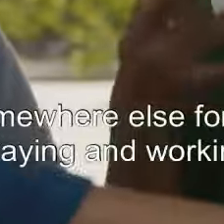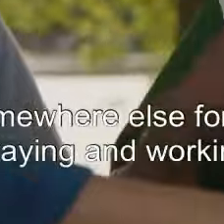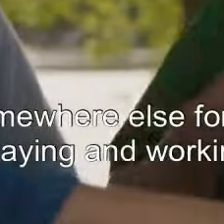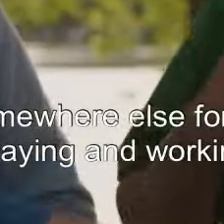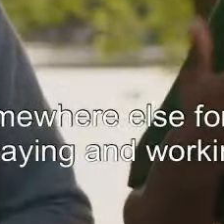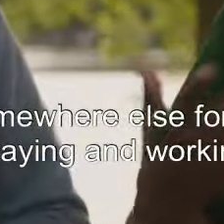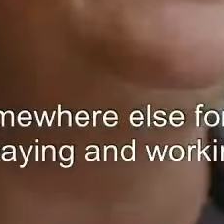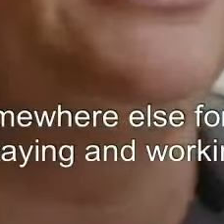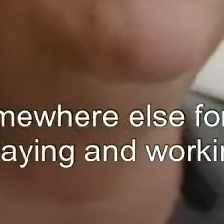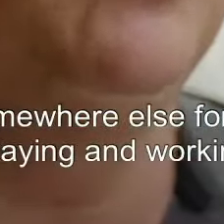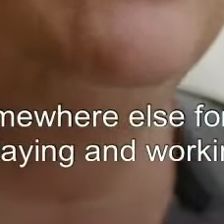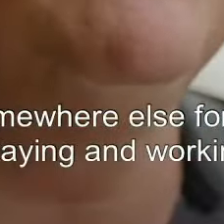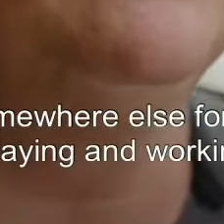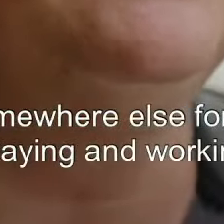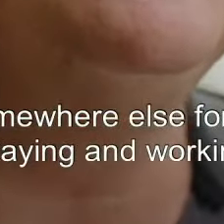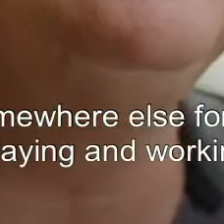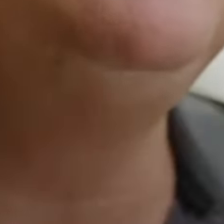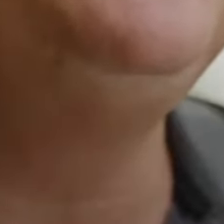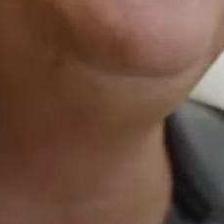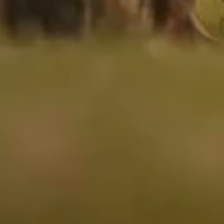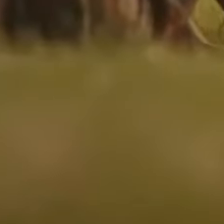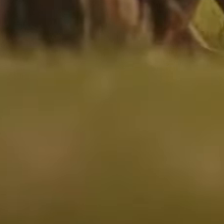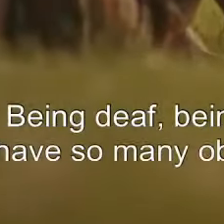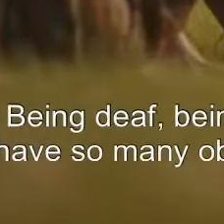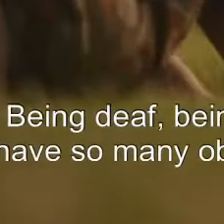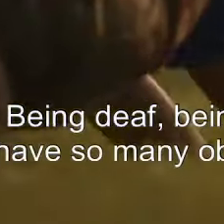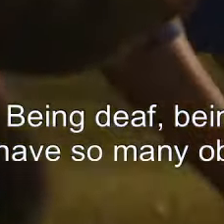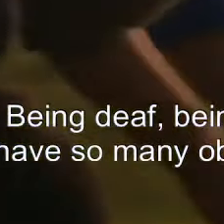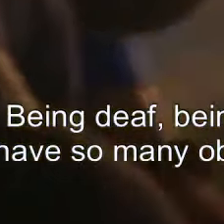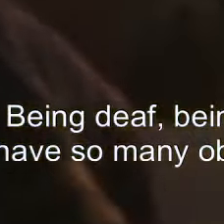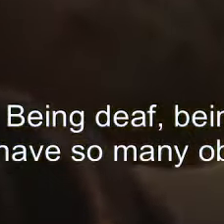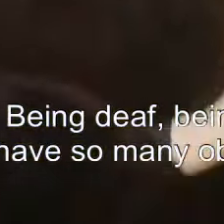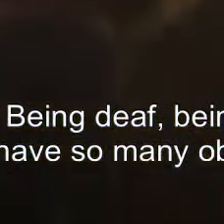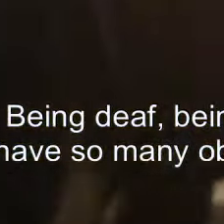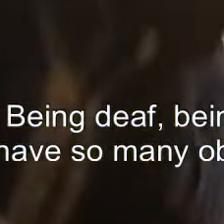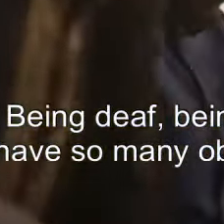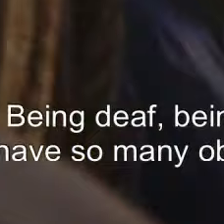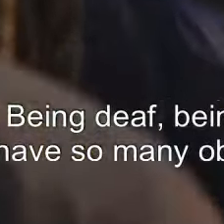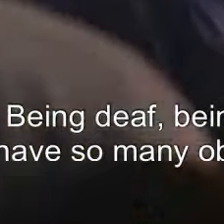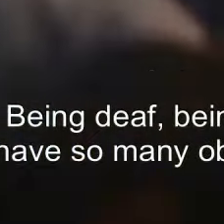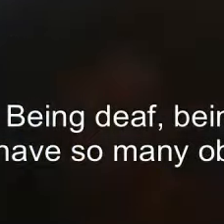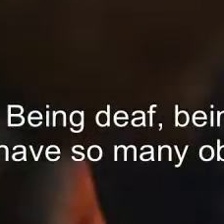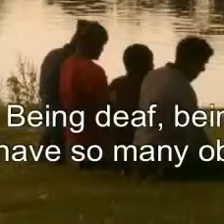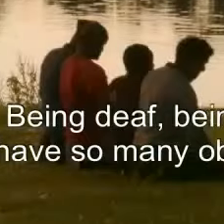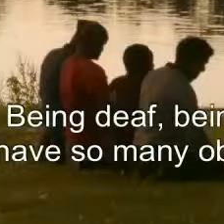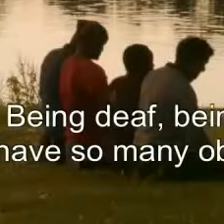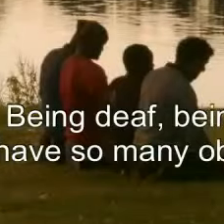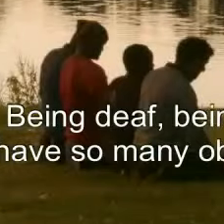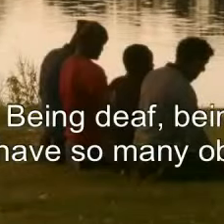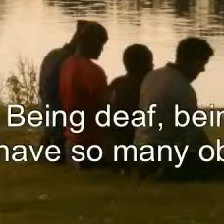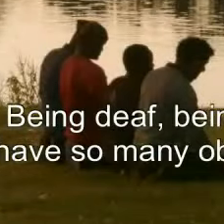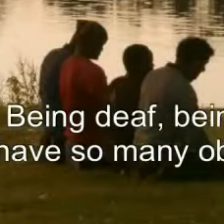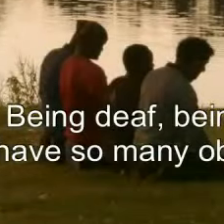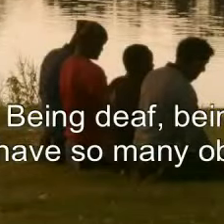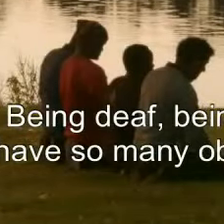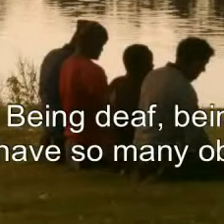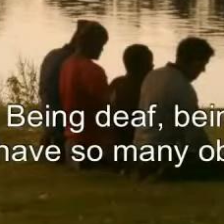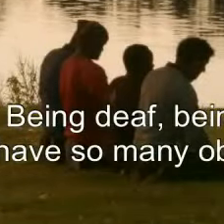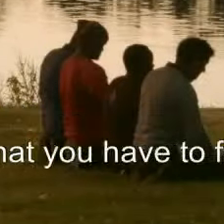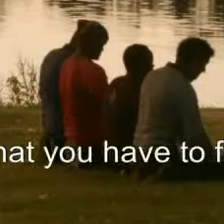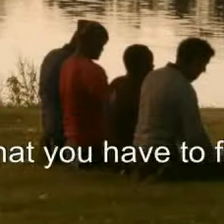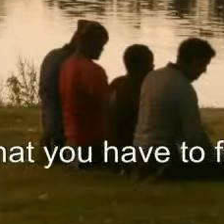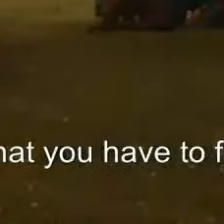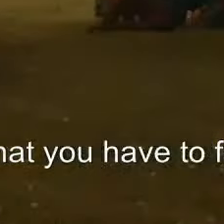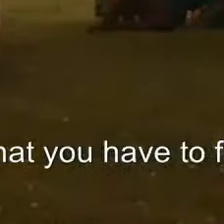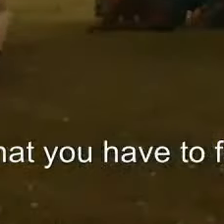going somewhere else for a job and staying and working for us. Being deaf, being Muslim, you have so many